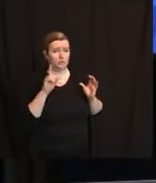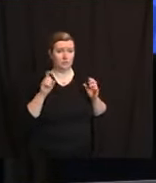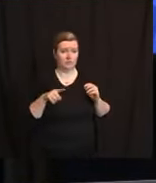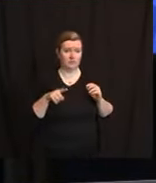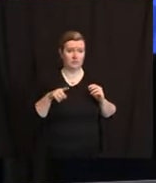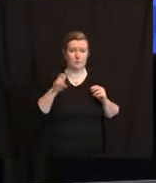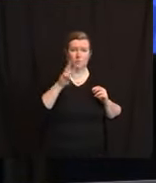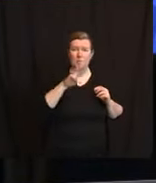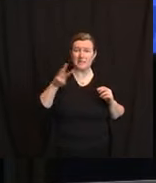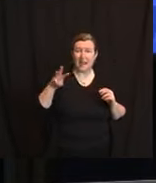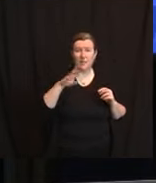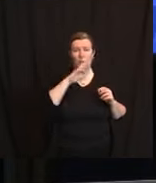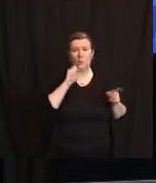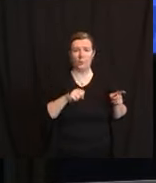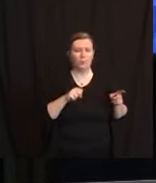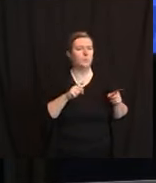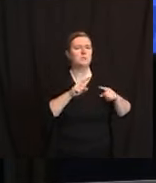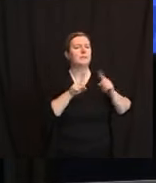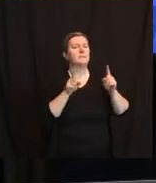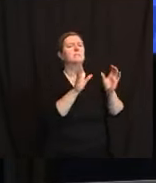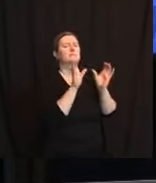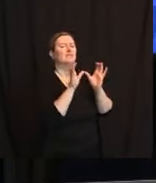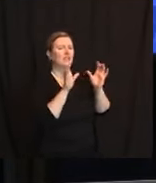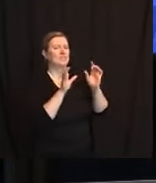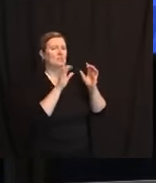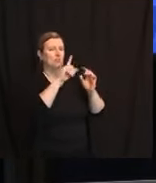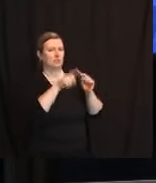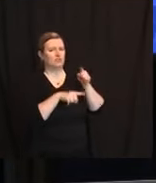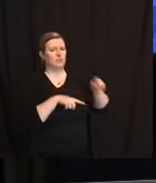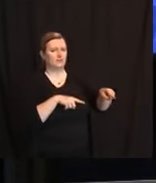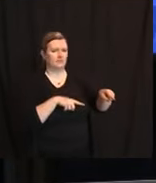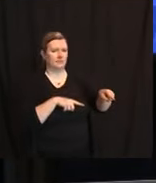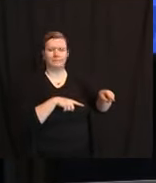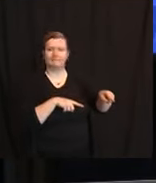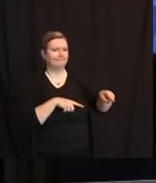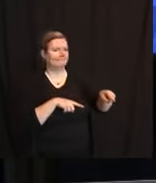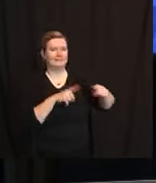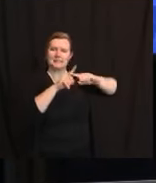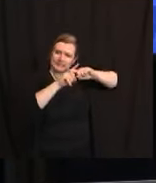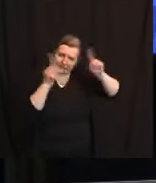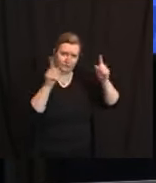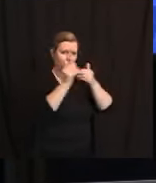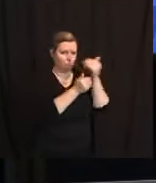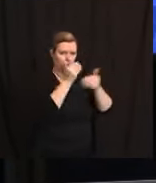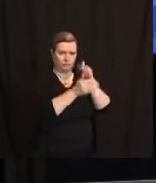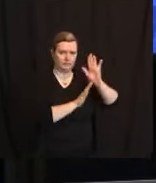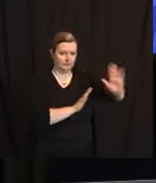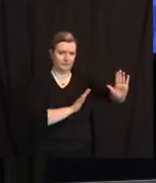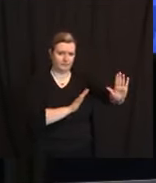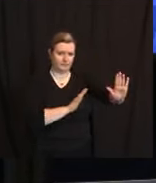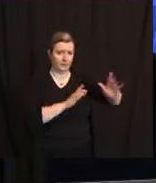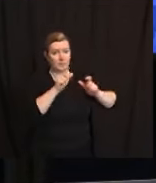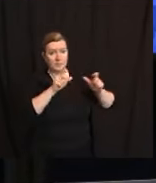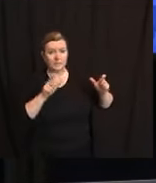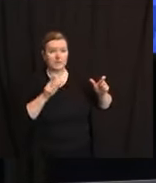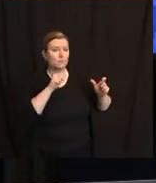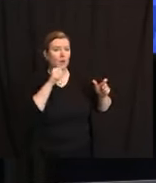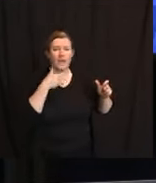it looks, because the certification questions are just questions that are on a standard form. And no one has problems filling out forms, or there's